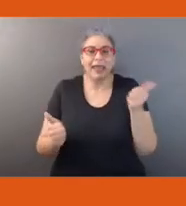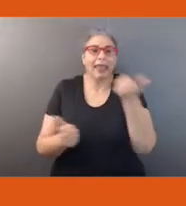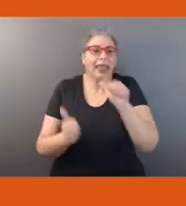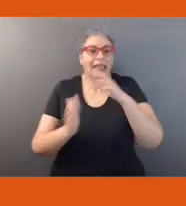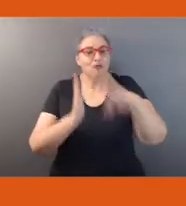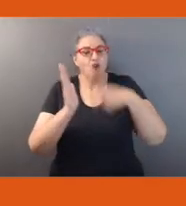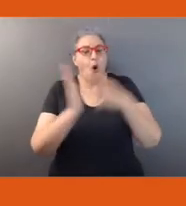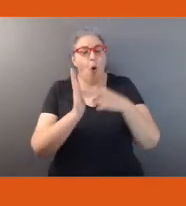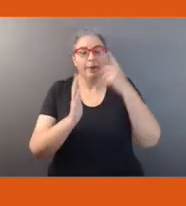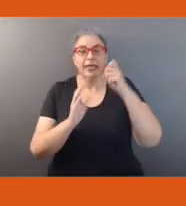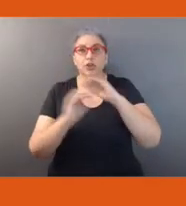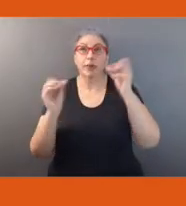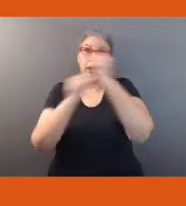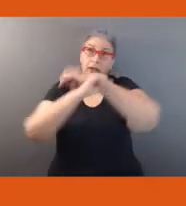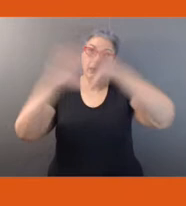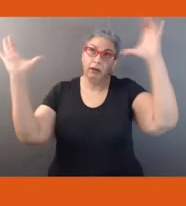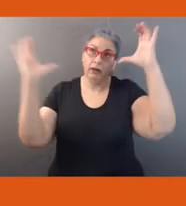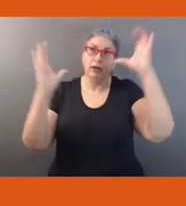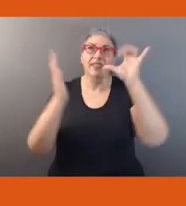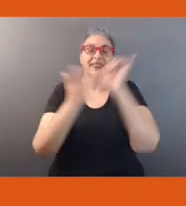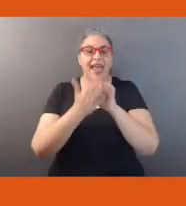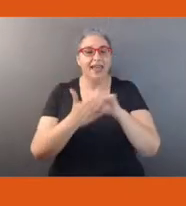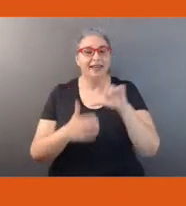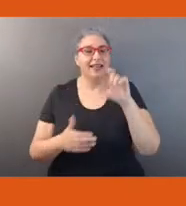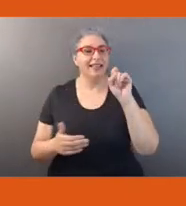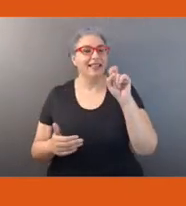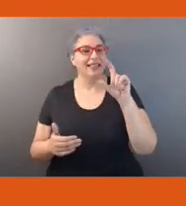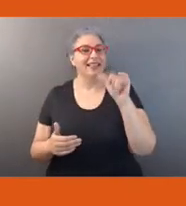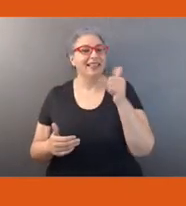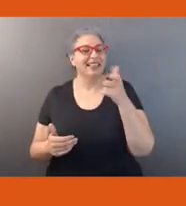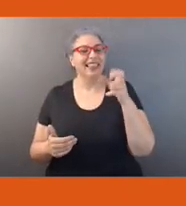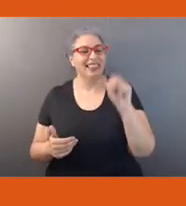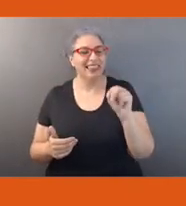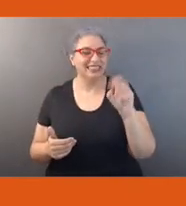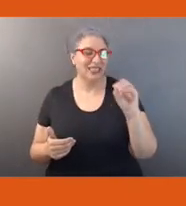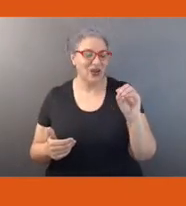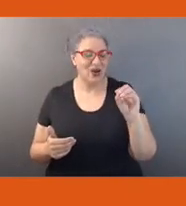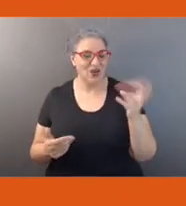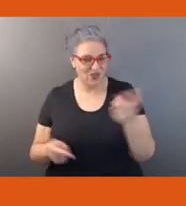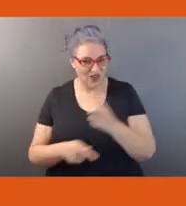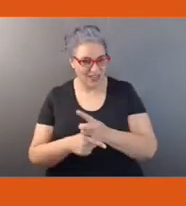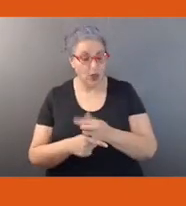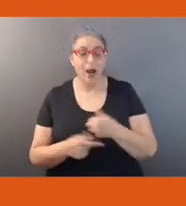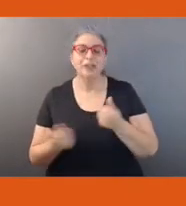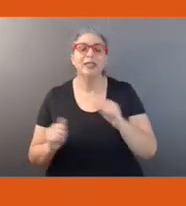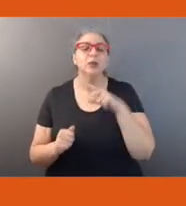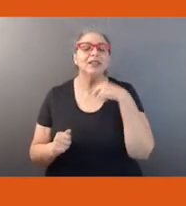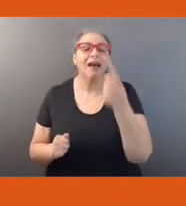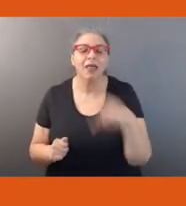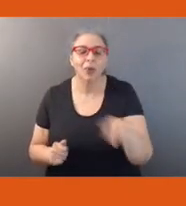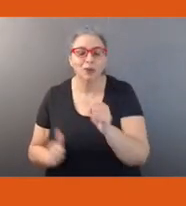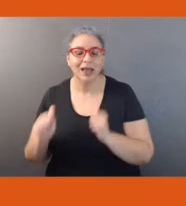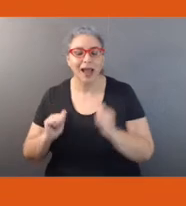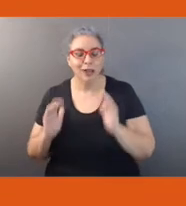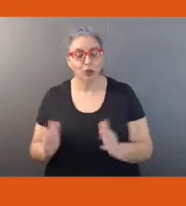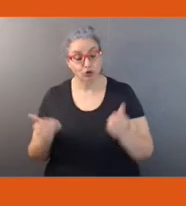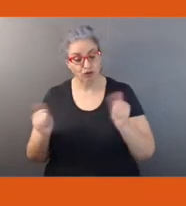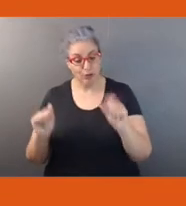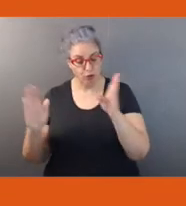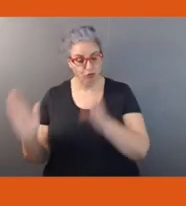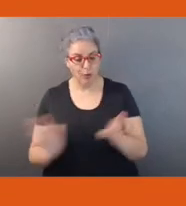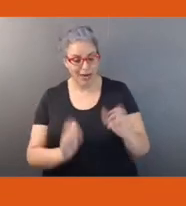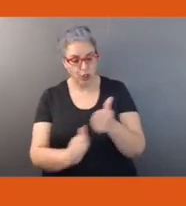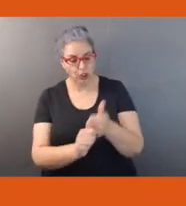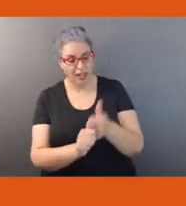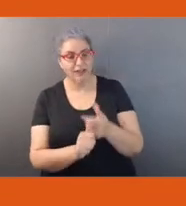anything because he's not put into that box. So what I try to tell actors is try to